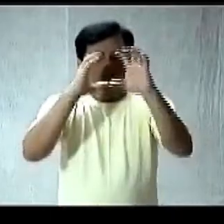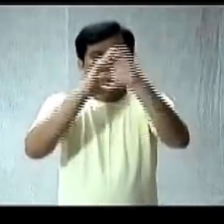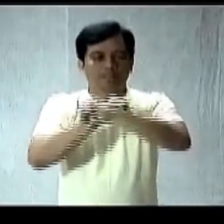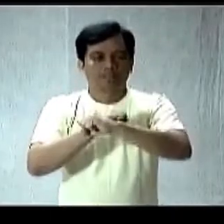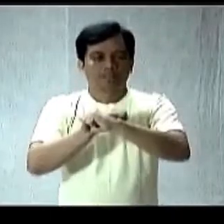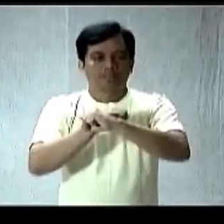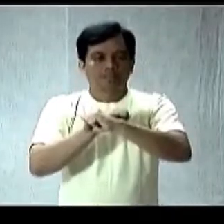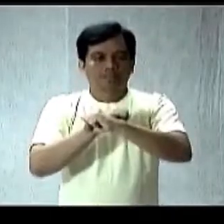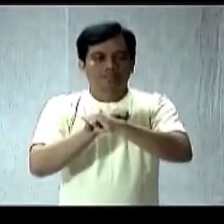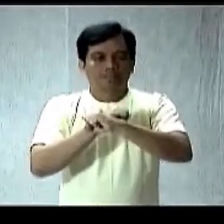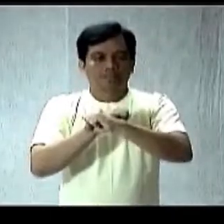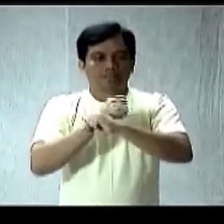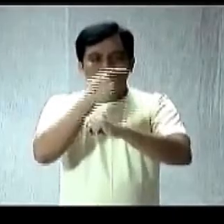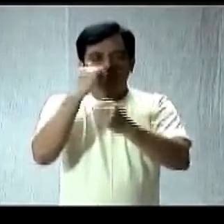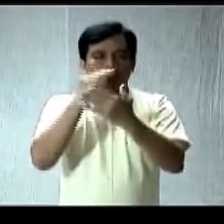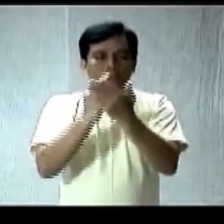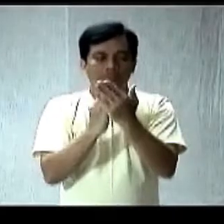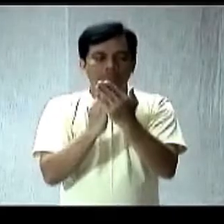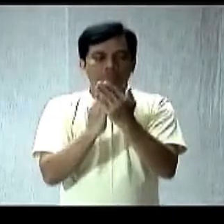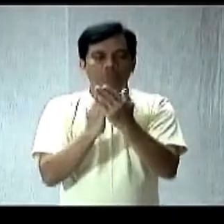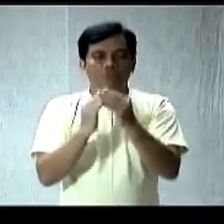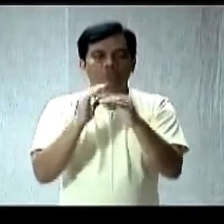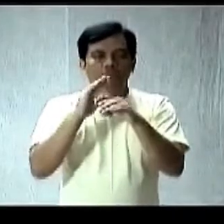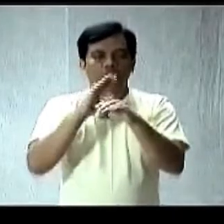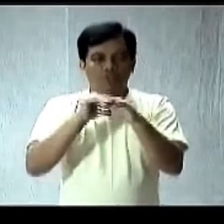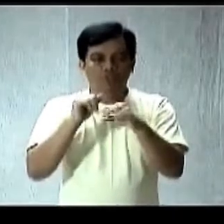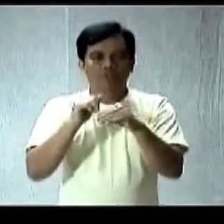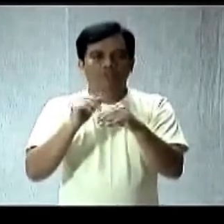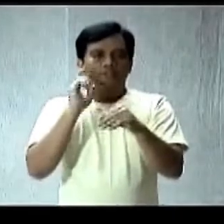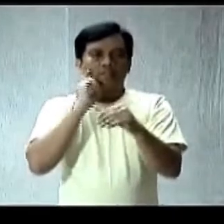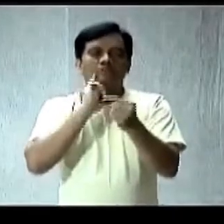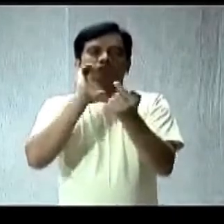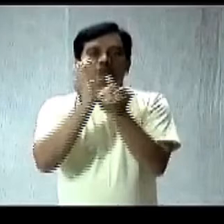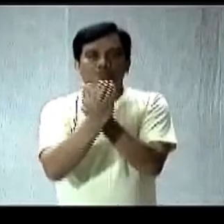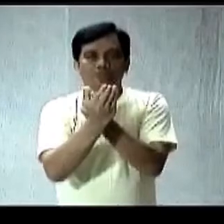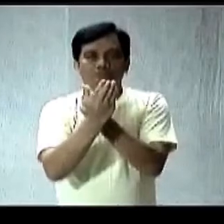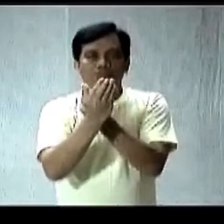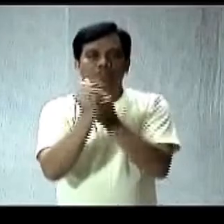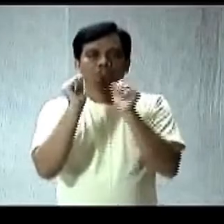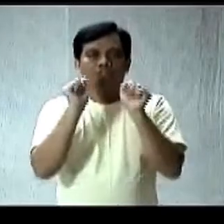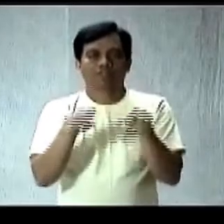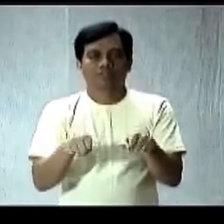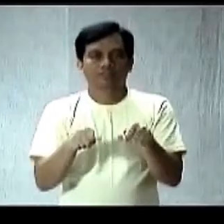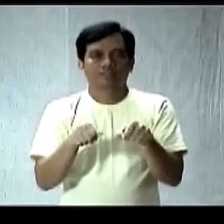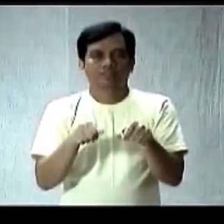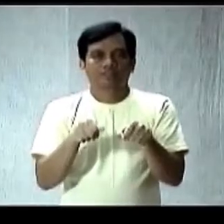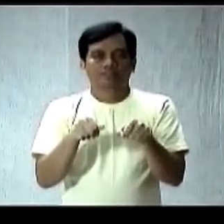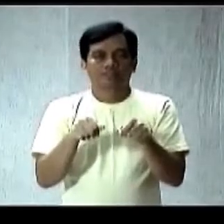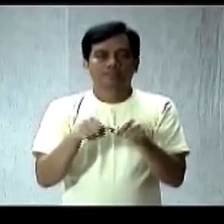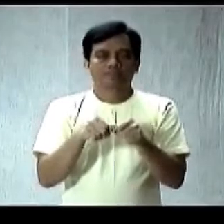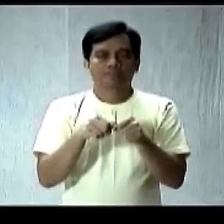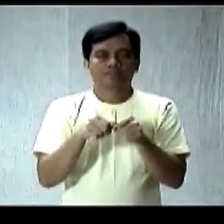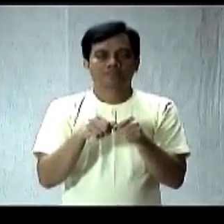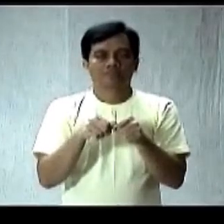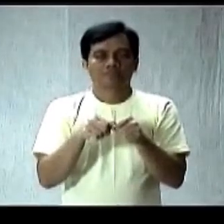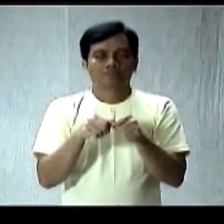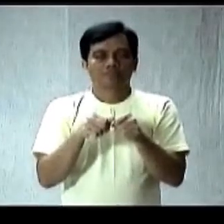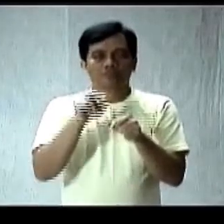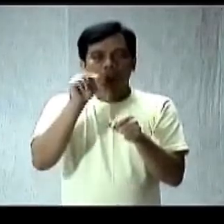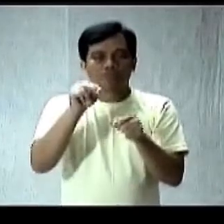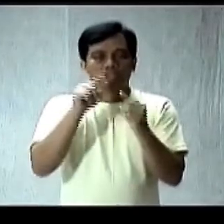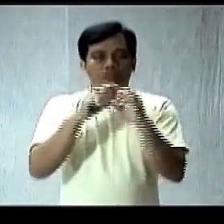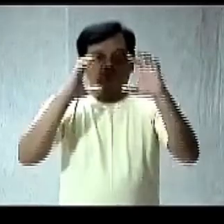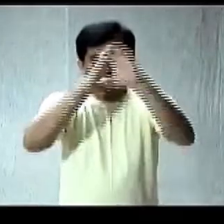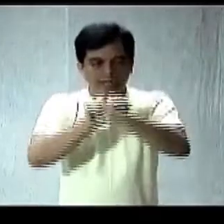summary because there is some what we call a deaf culture wherein there is